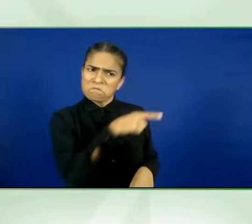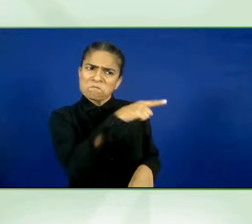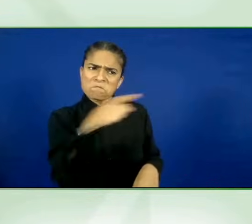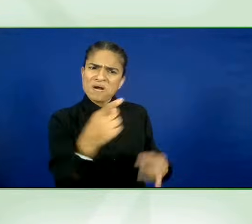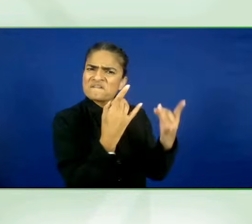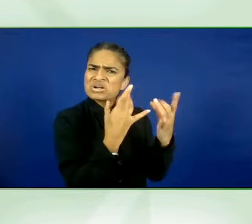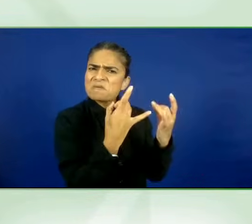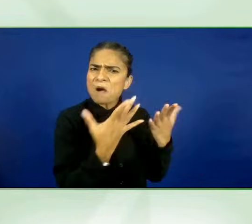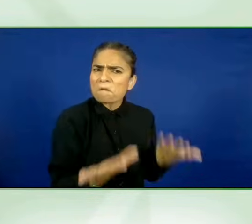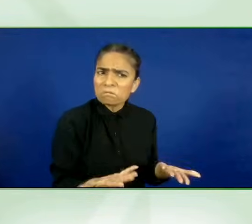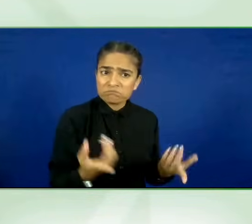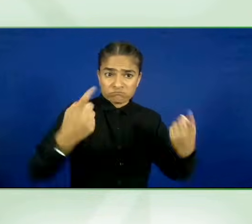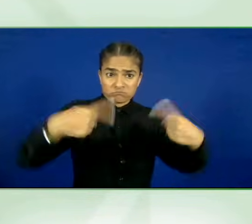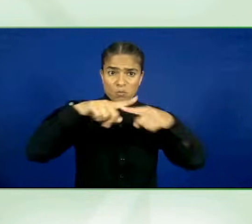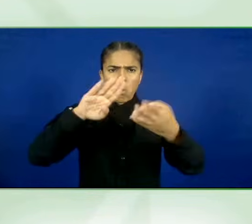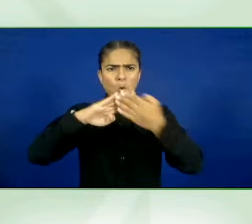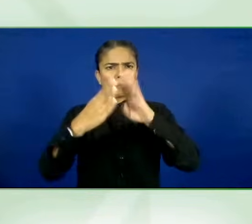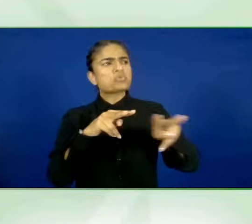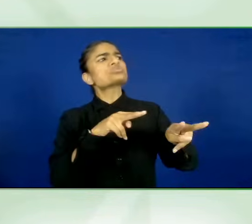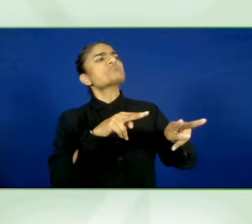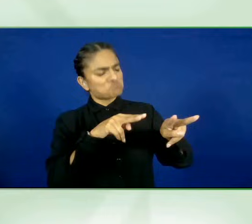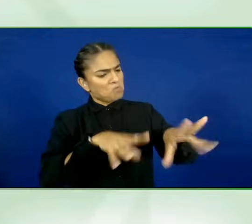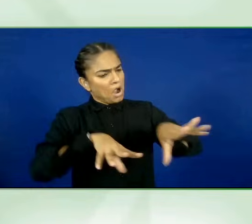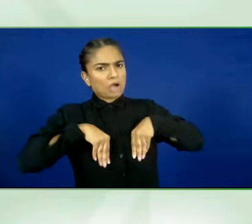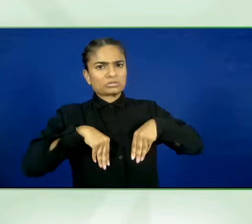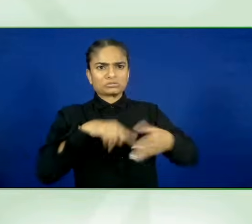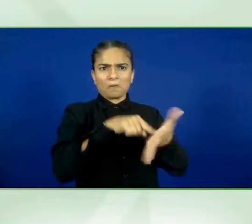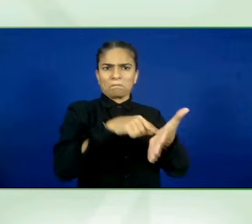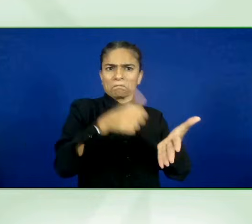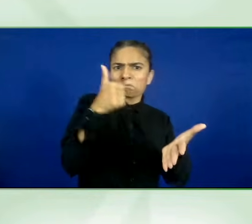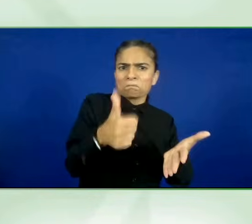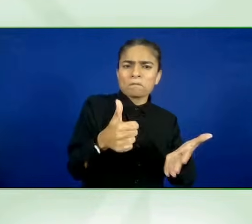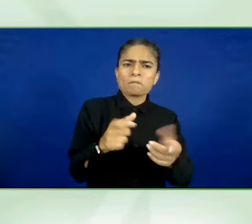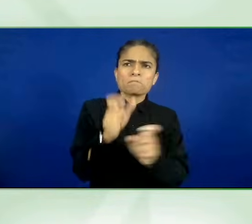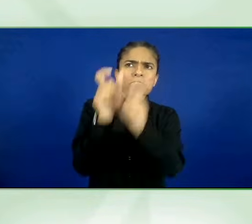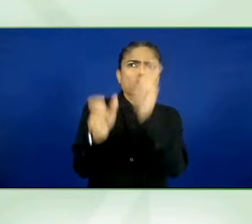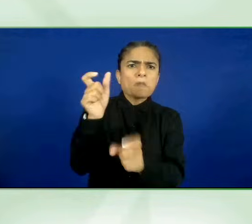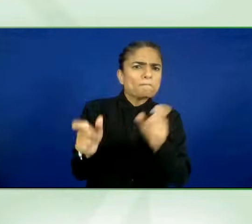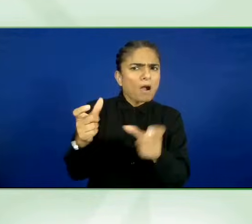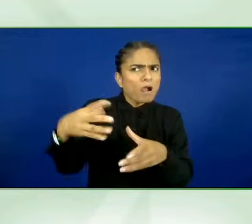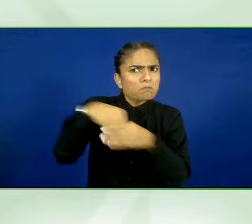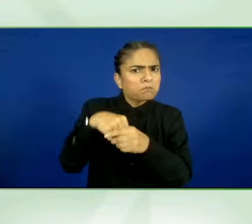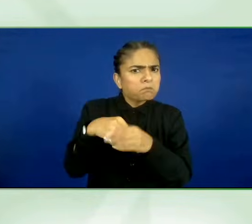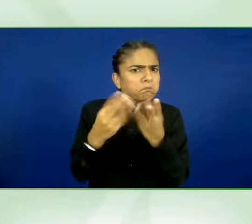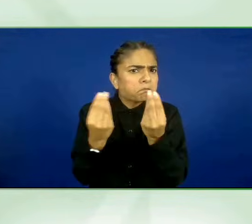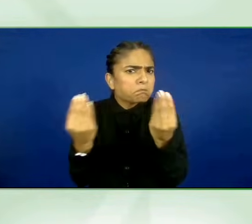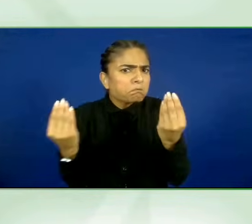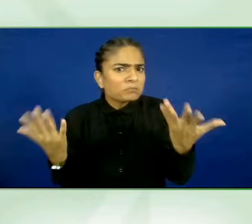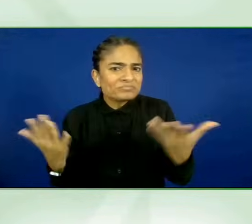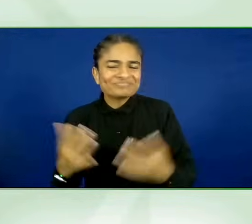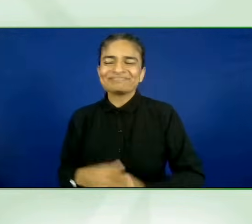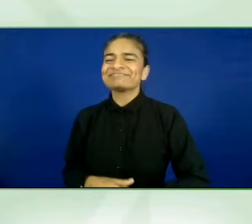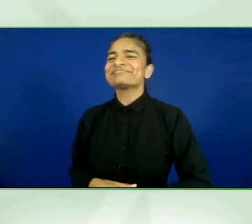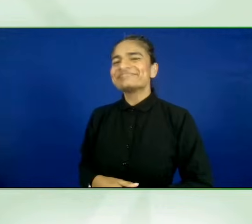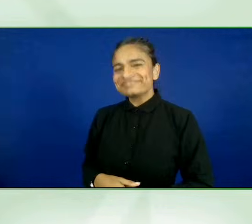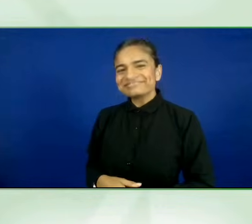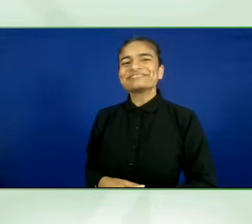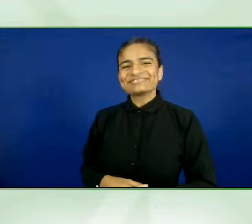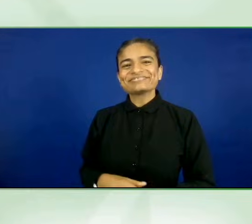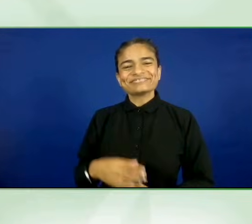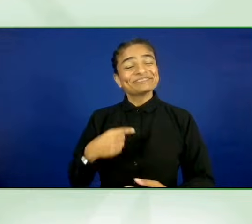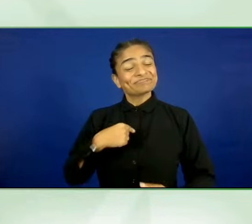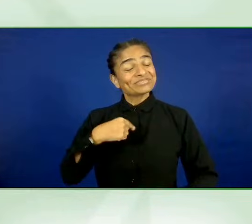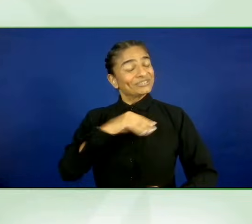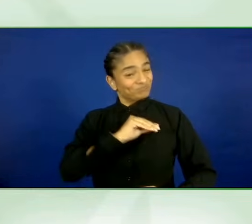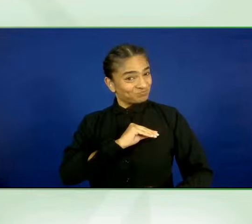have? So again, very proud to say that we have the largest number of audio description consumers on